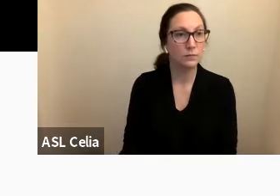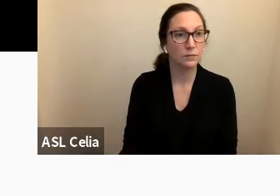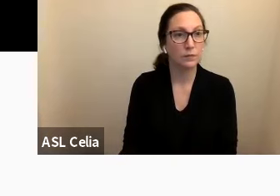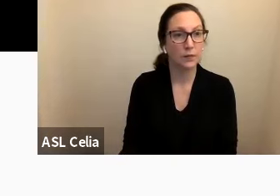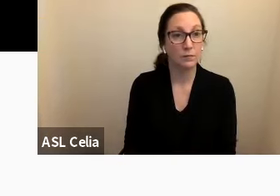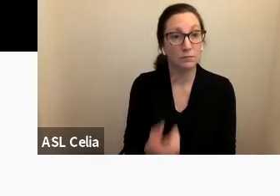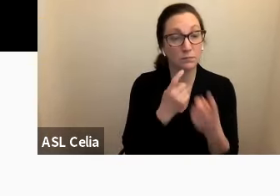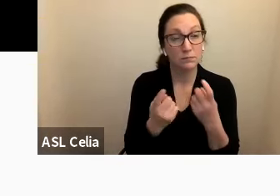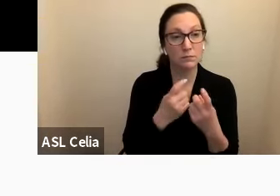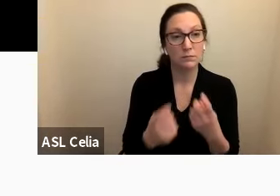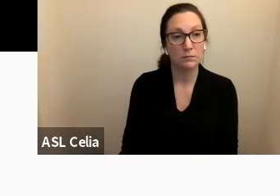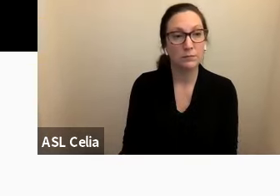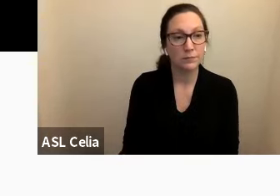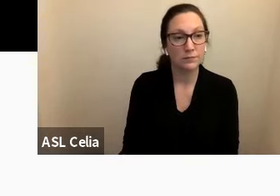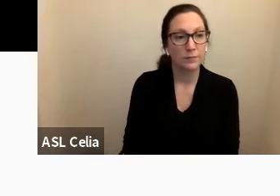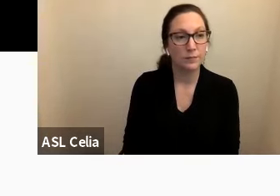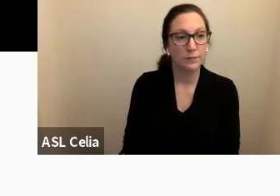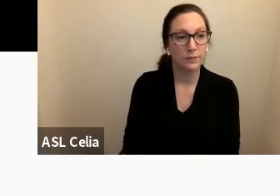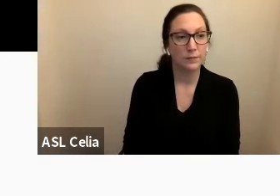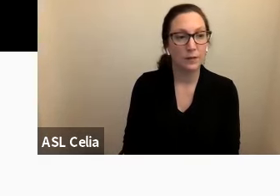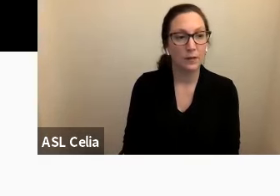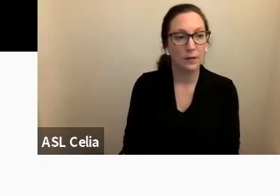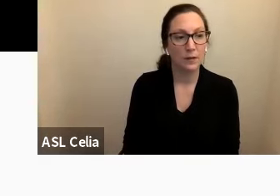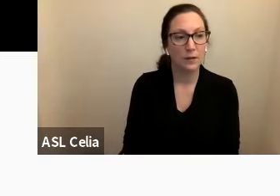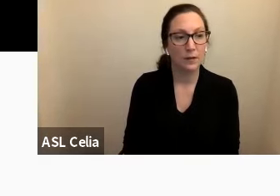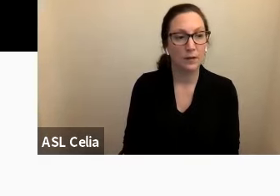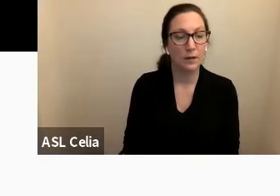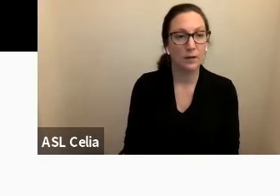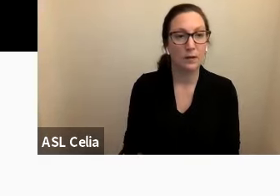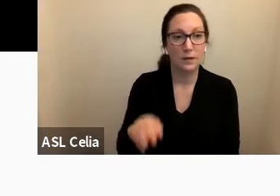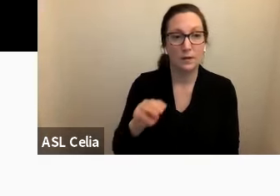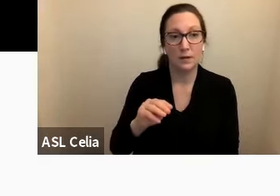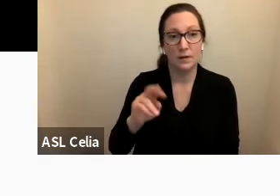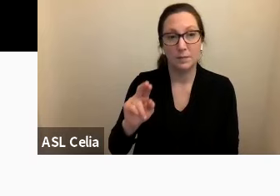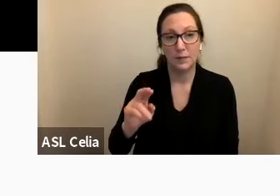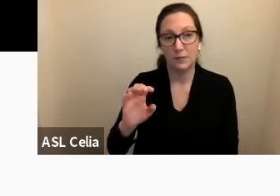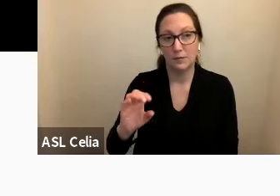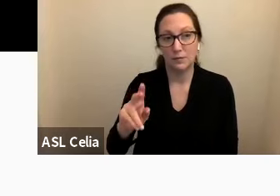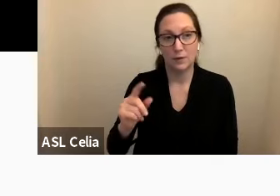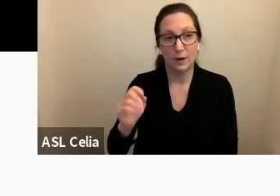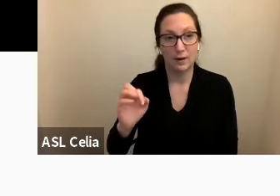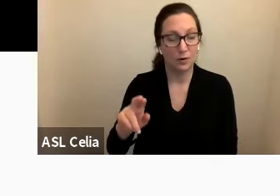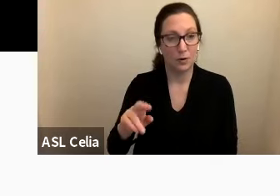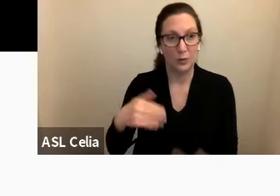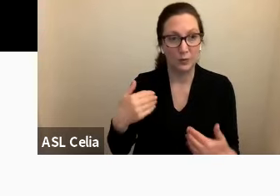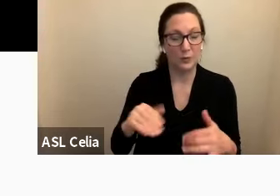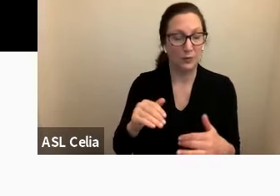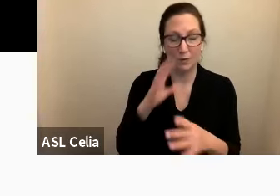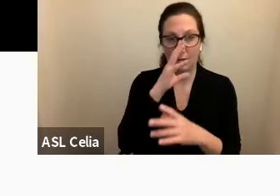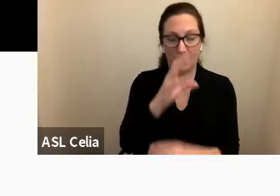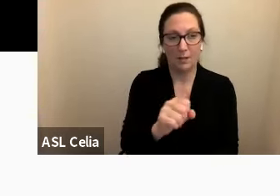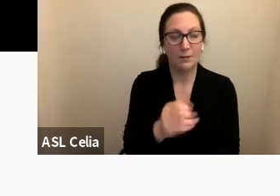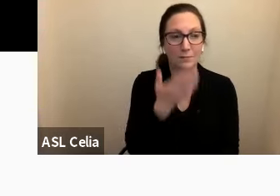Any questions? And you had me by the first tab and it only got better from there. So thank you very, very much,